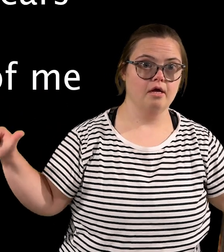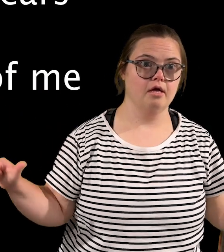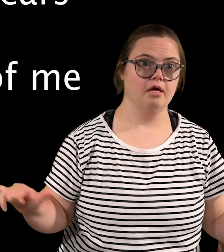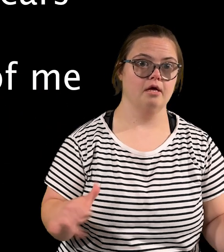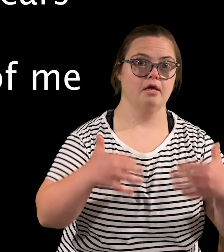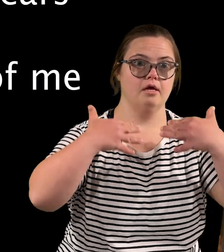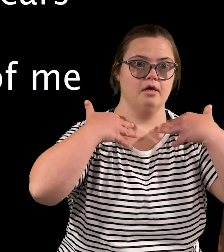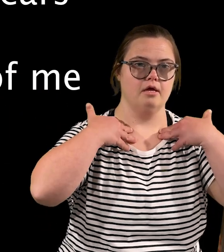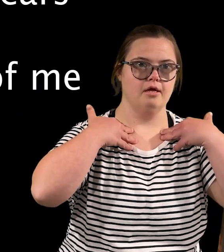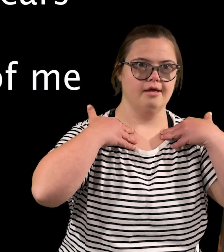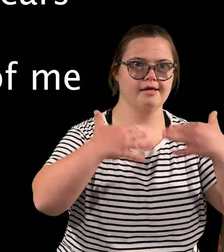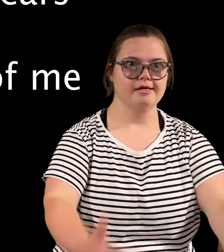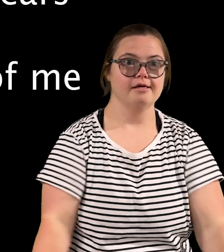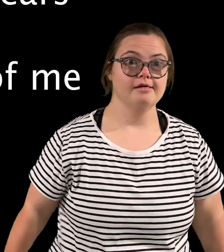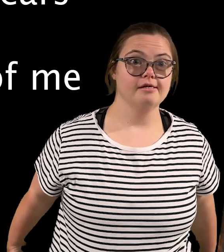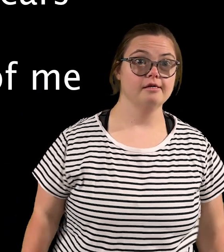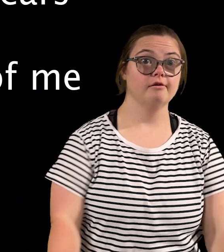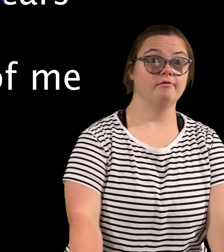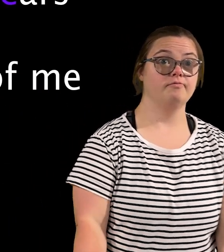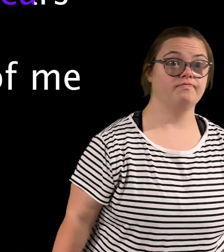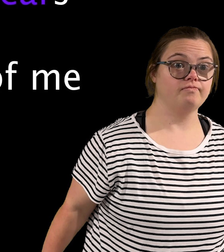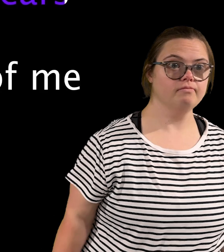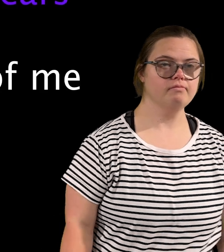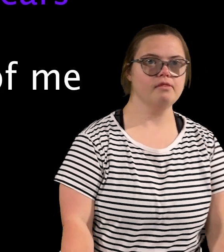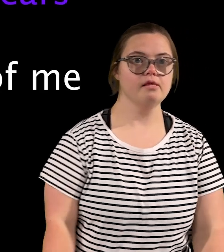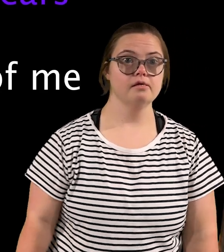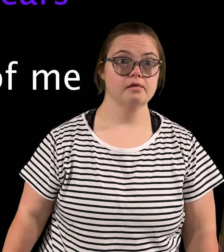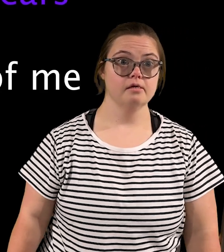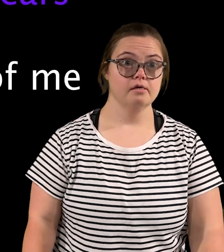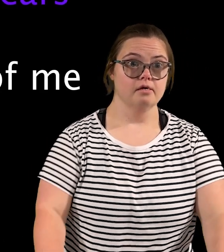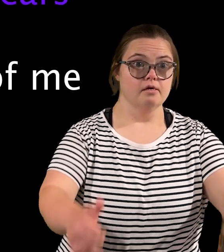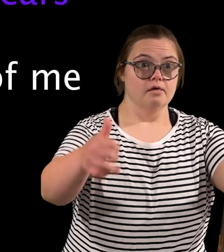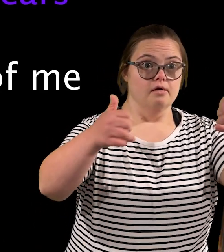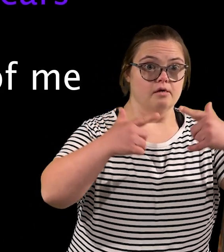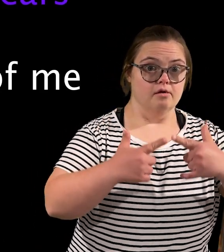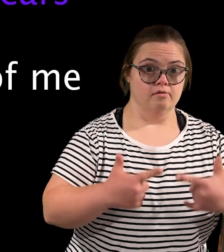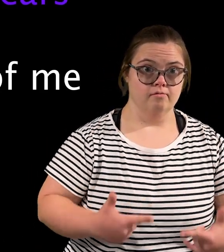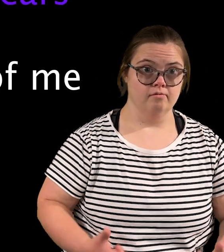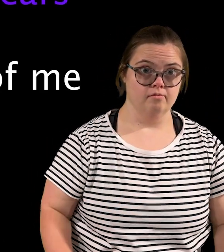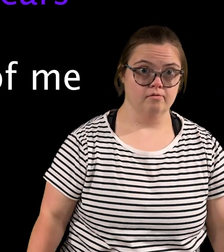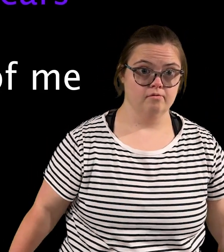your hand through all these years, 'cause you still